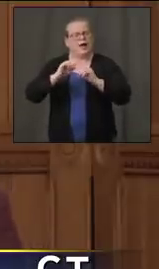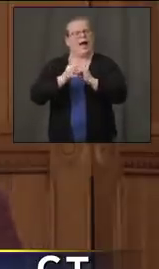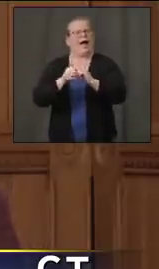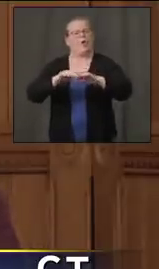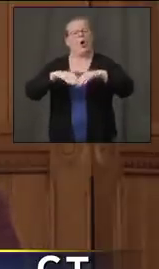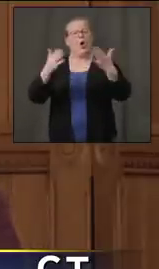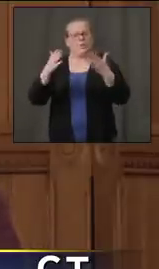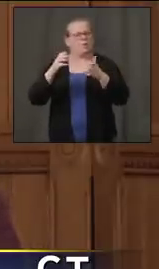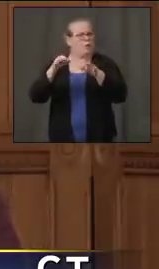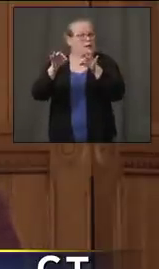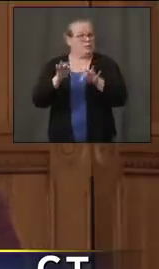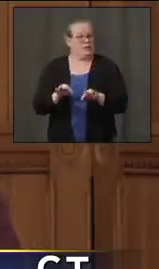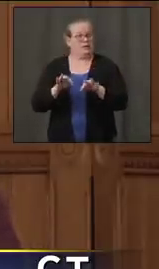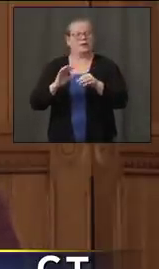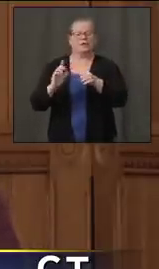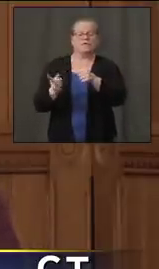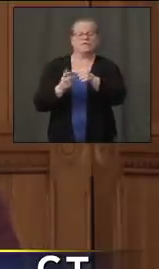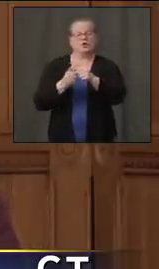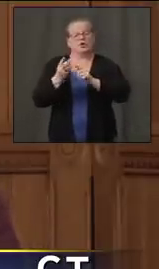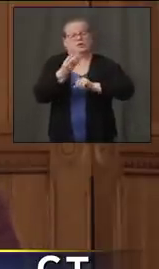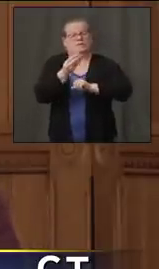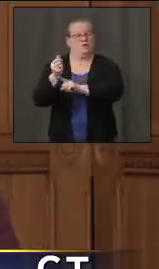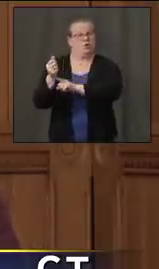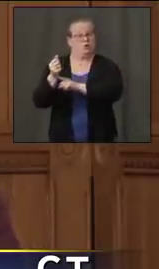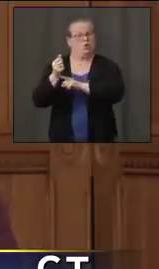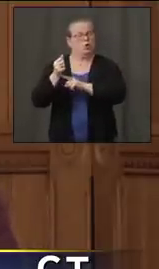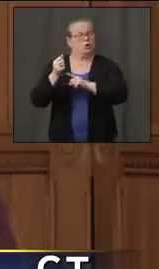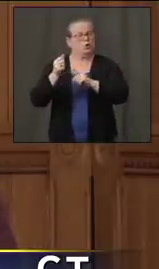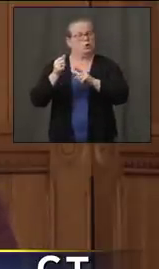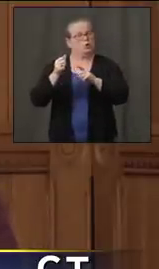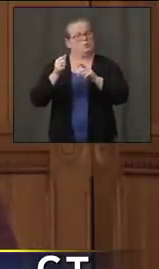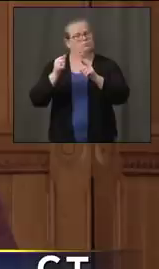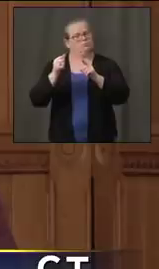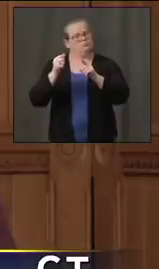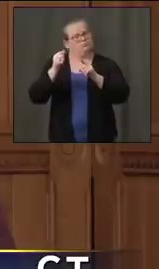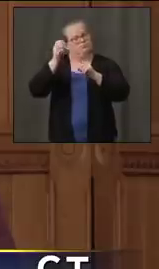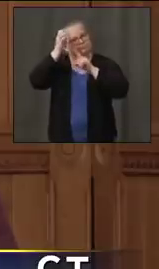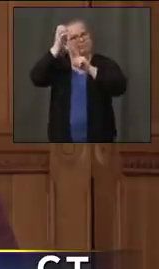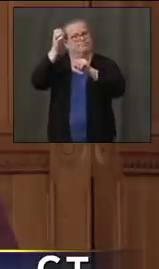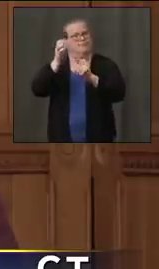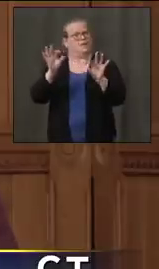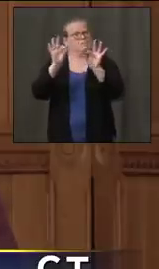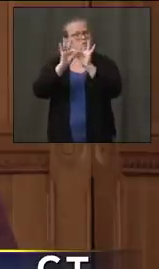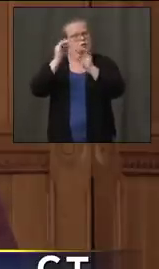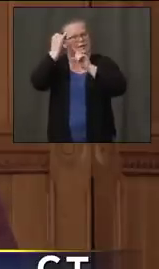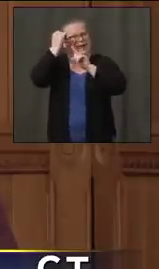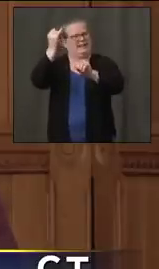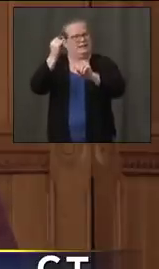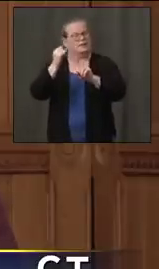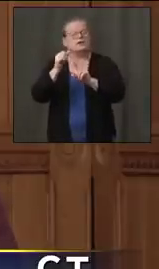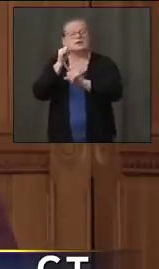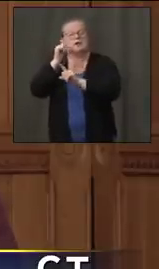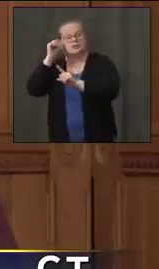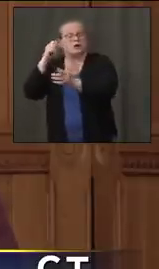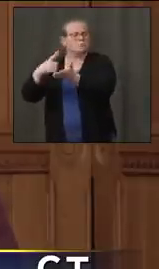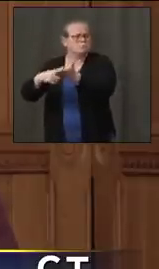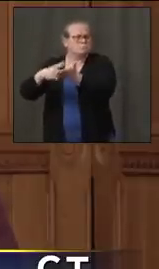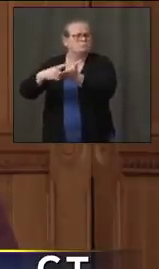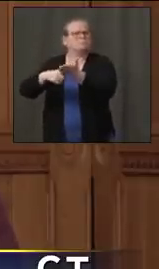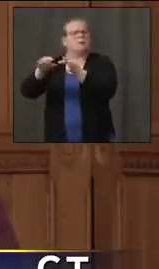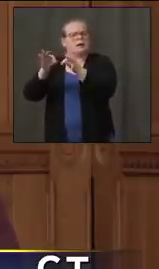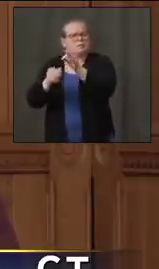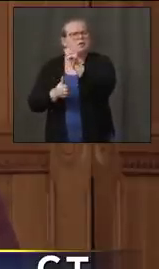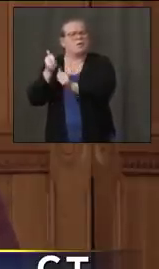a couple of principles. Indra and Albert talked about much of this yesterday, but I think it's important to rehash some of this as we embark here on reopening the state's